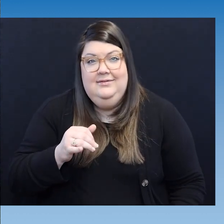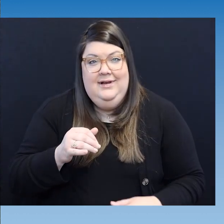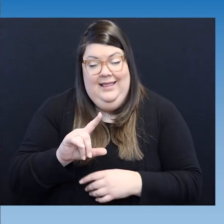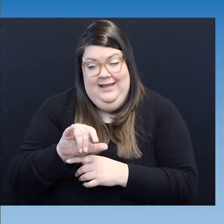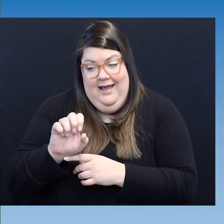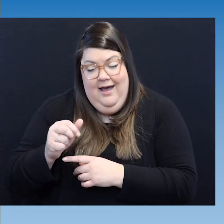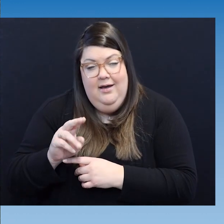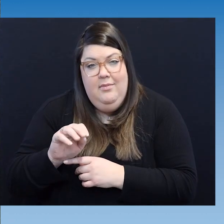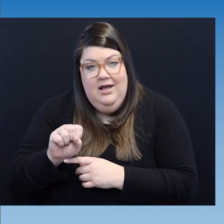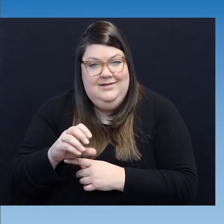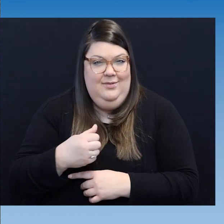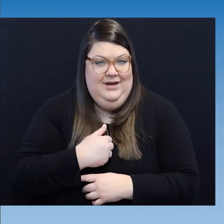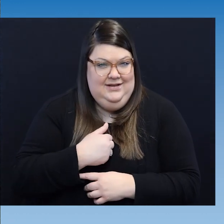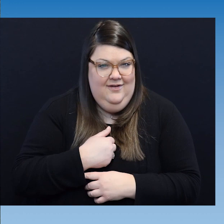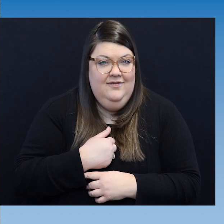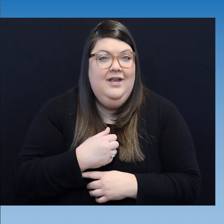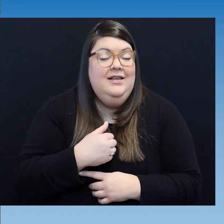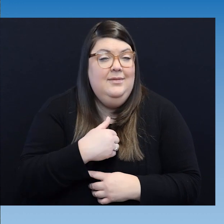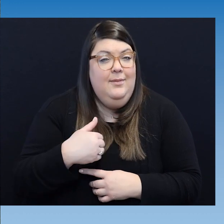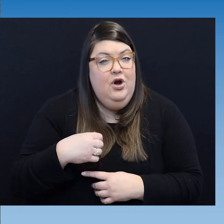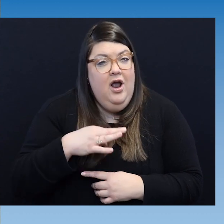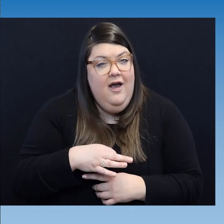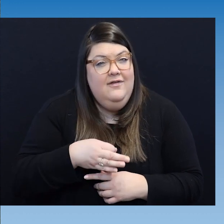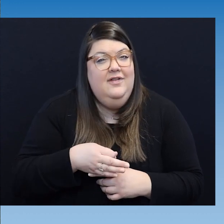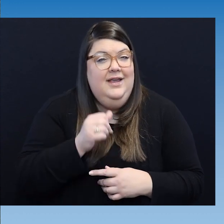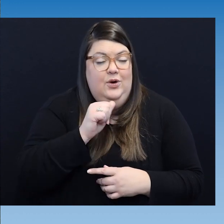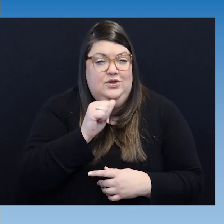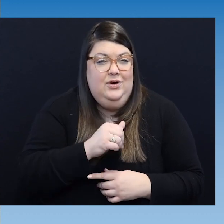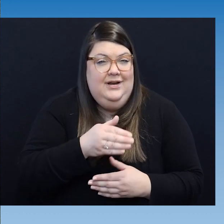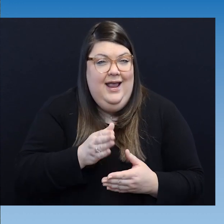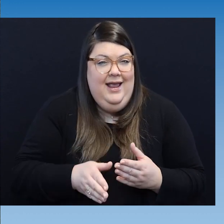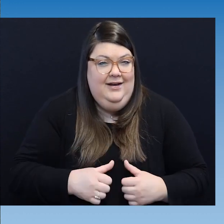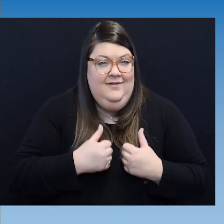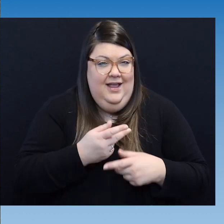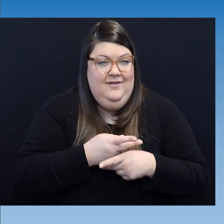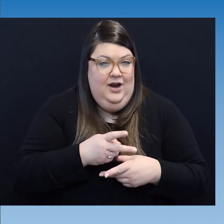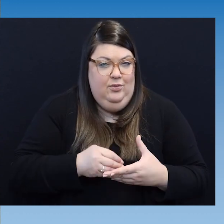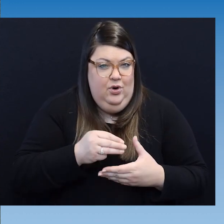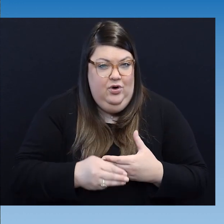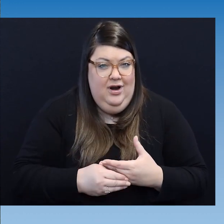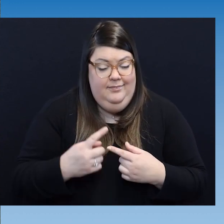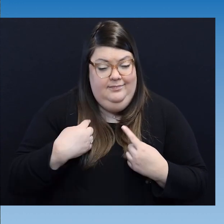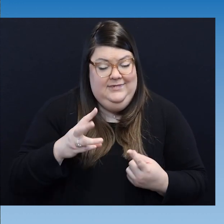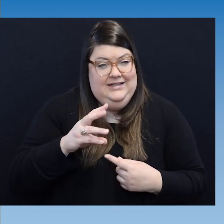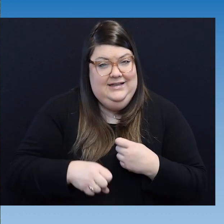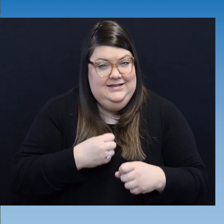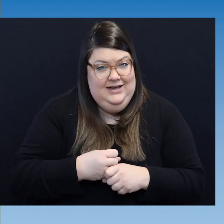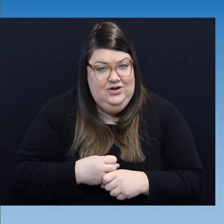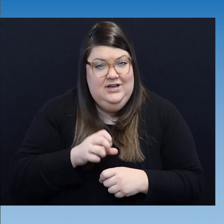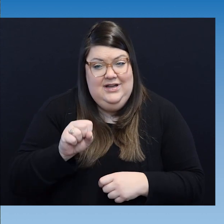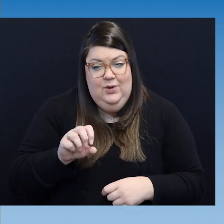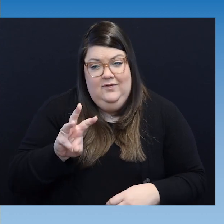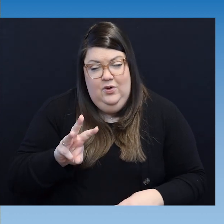and myself. And as a member of the Arizona End of Life Care Partnership Program, over the last 6 years, the Southwest Folklife Alliance conducted